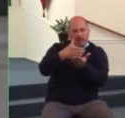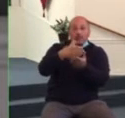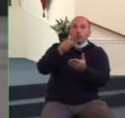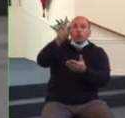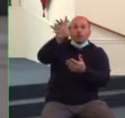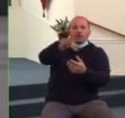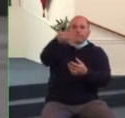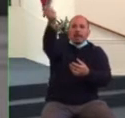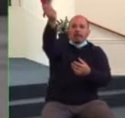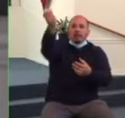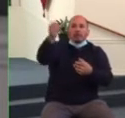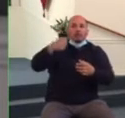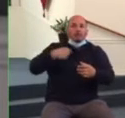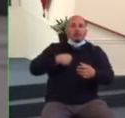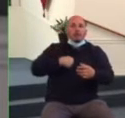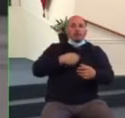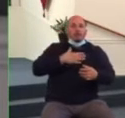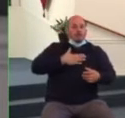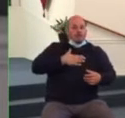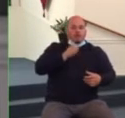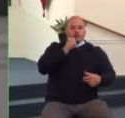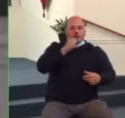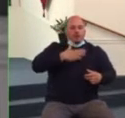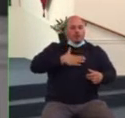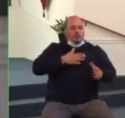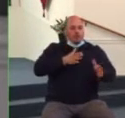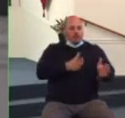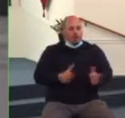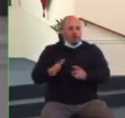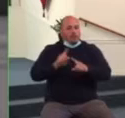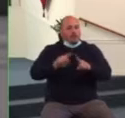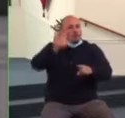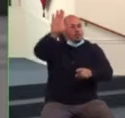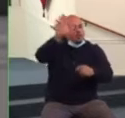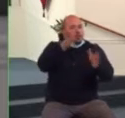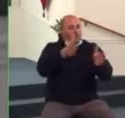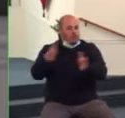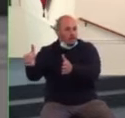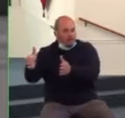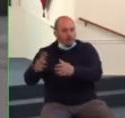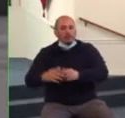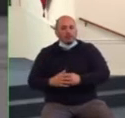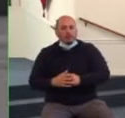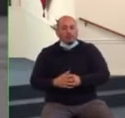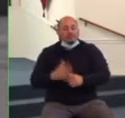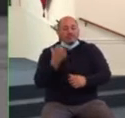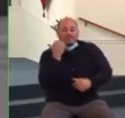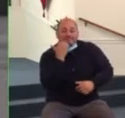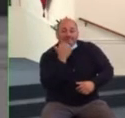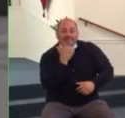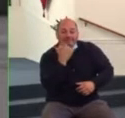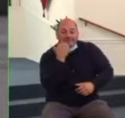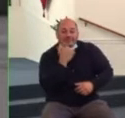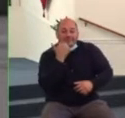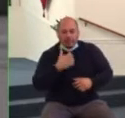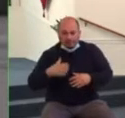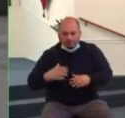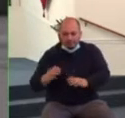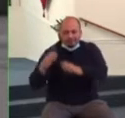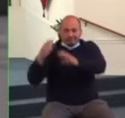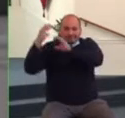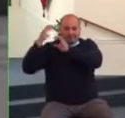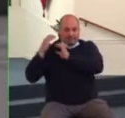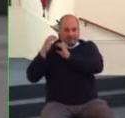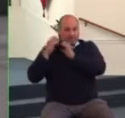Taking up our cross daily means we will accept whatever difficulties and challenges we may face each day for the sake of